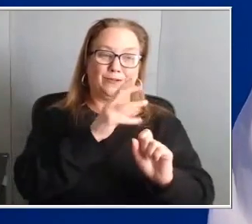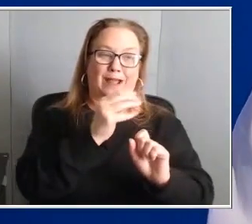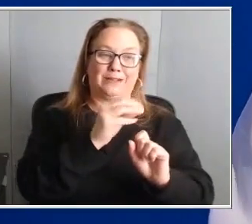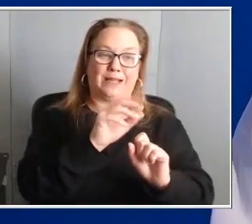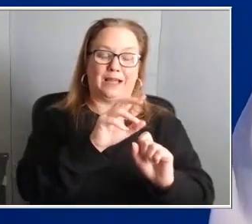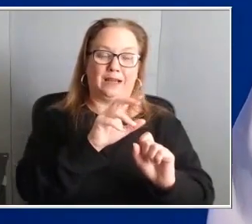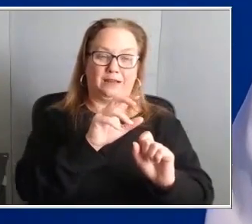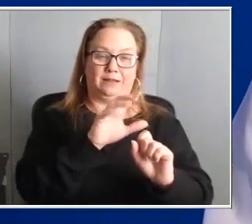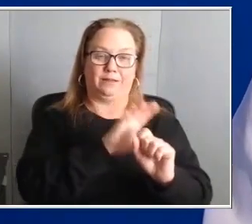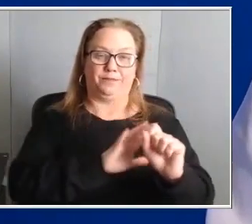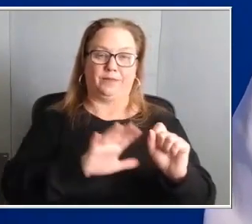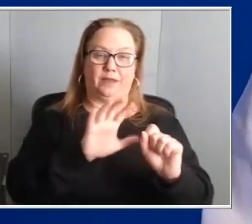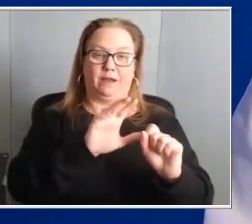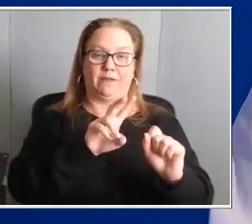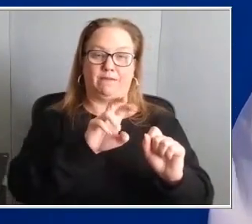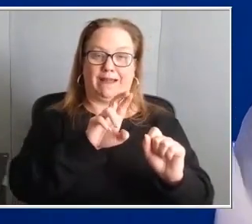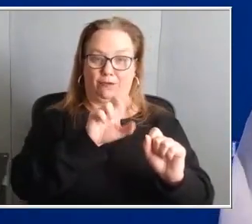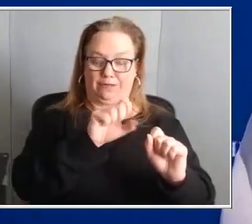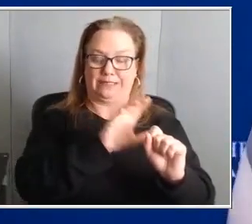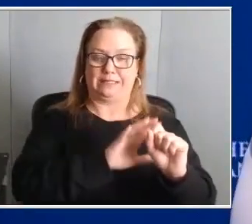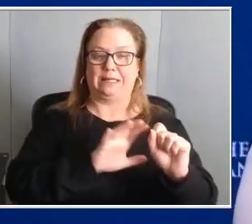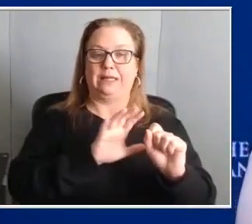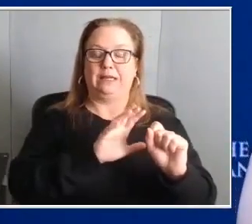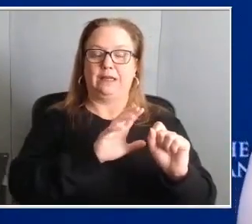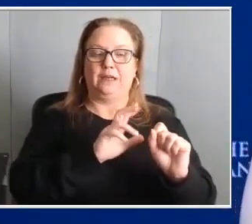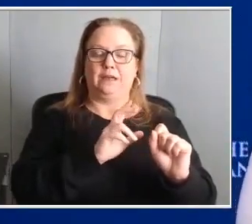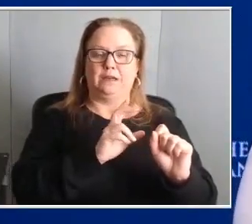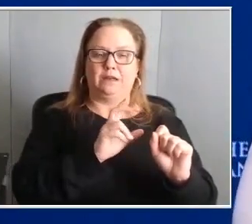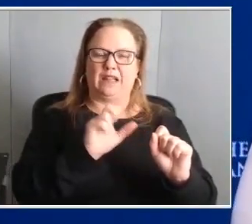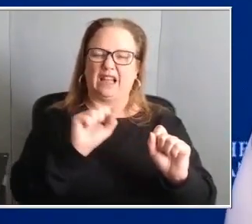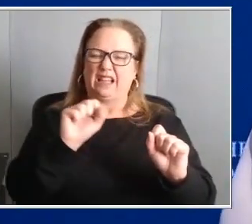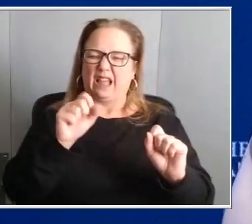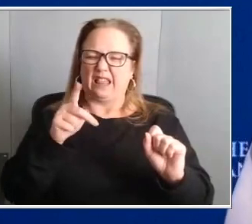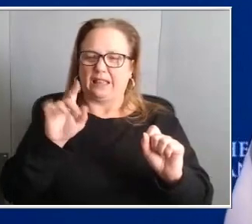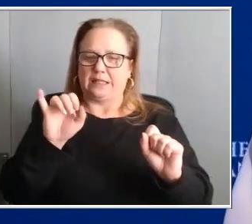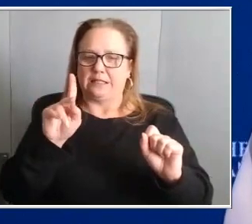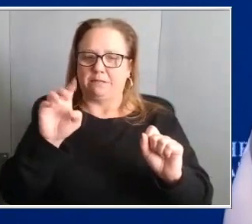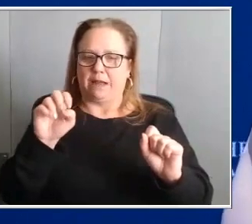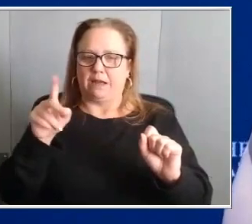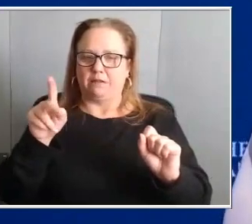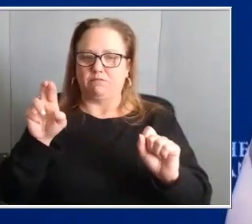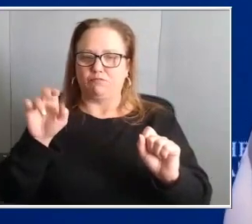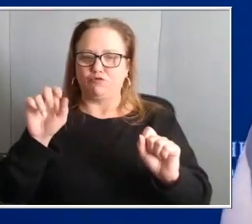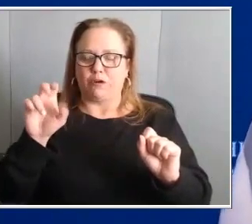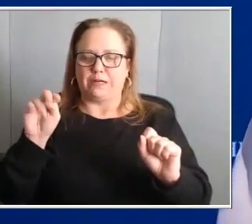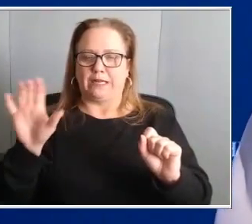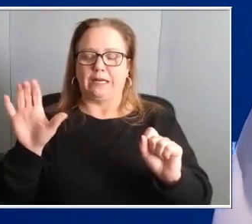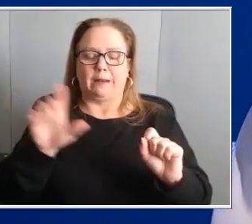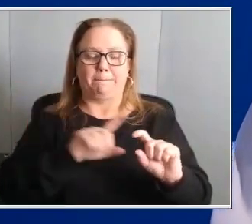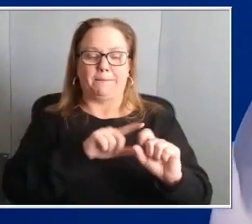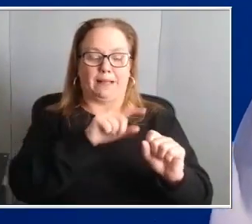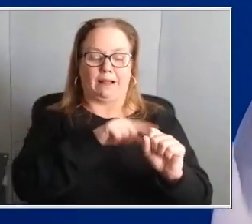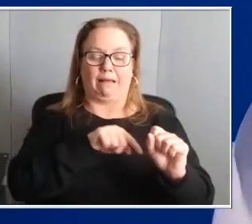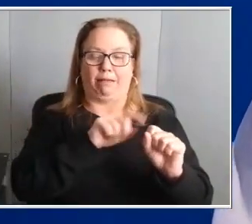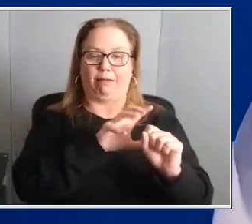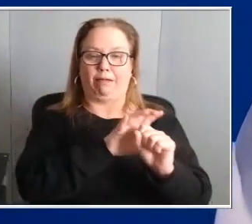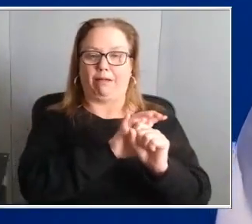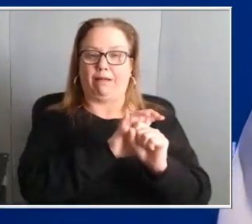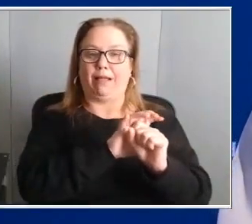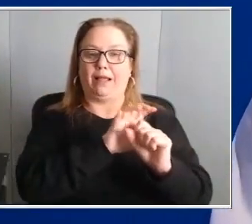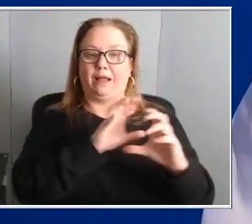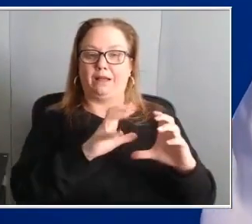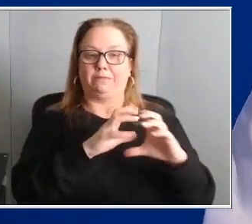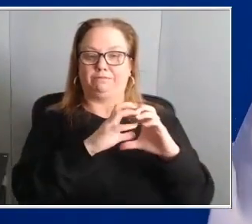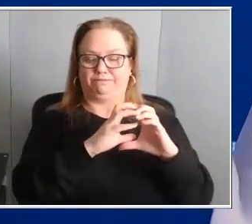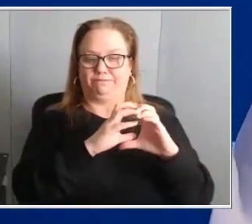on the outside of the virus, kind of like the spike protein, but they were able to keep it in a